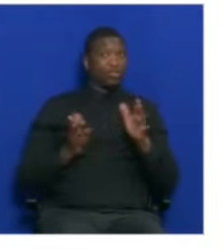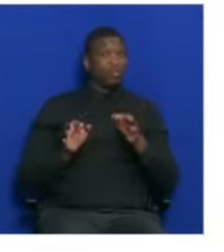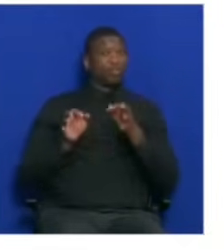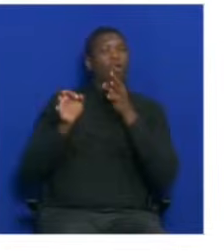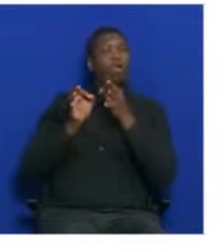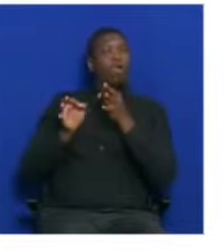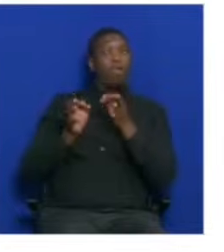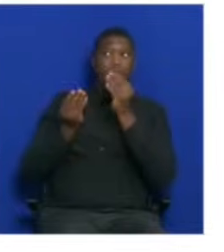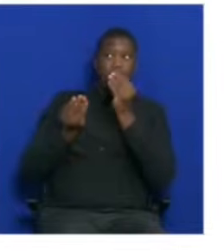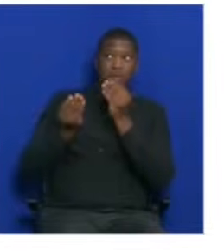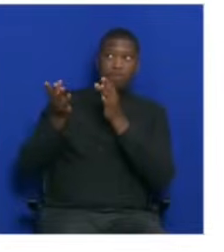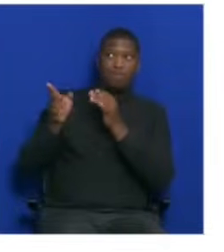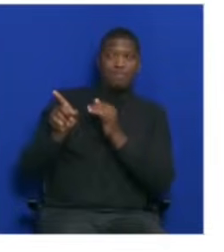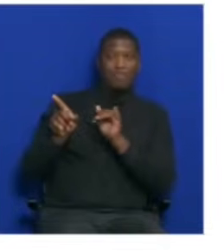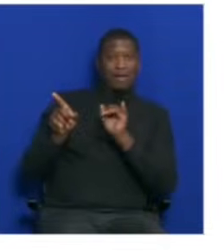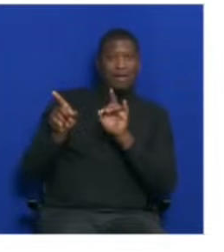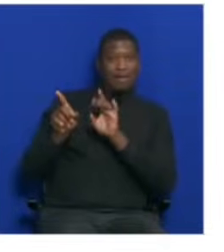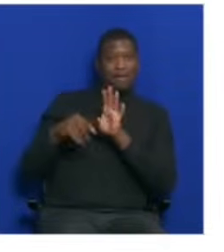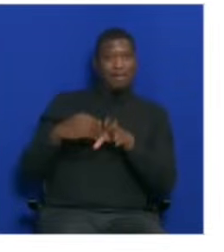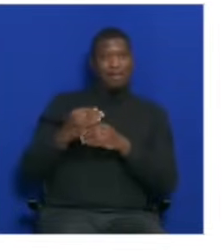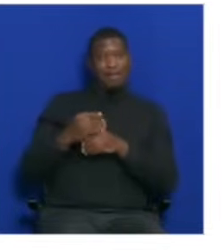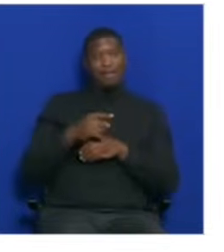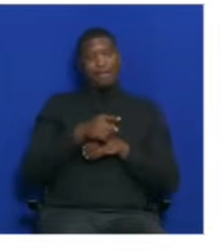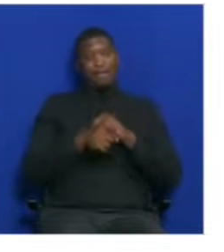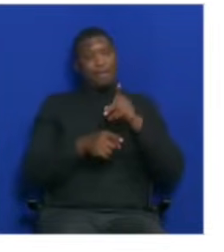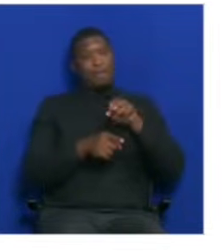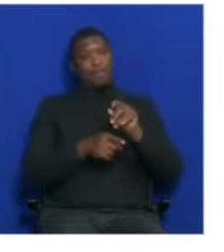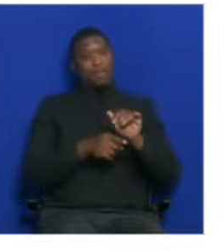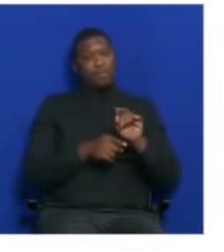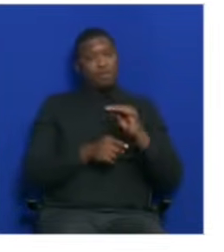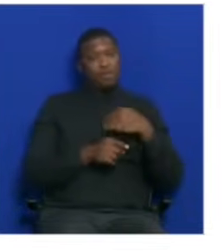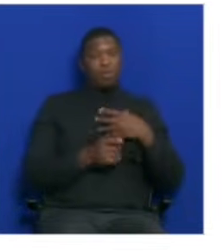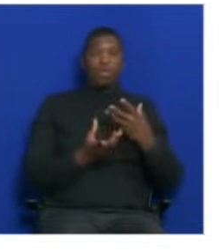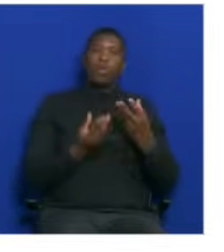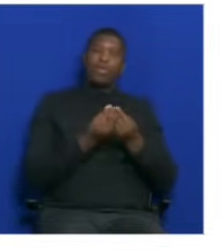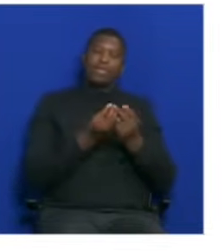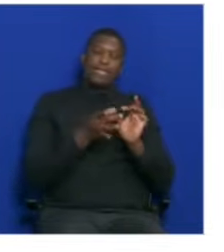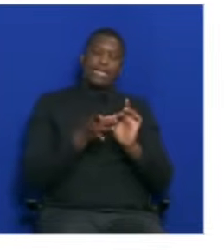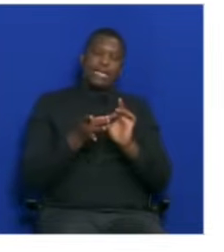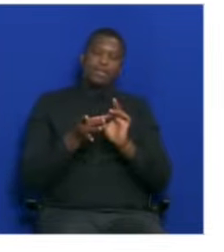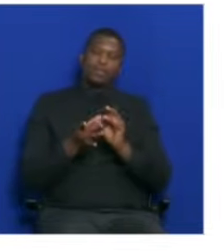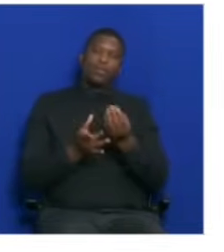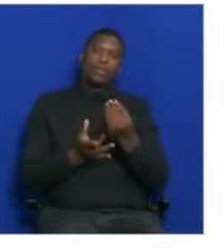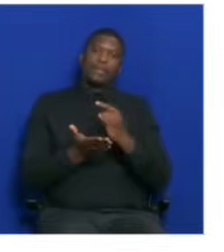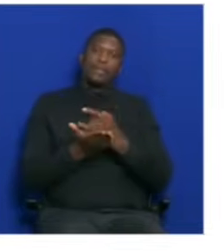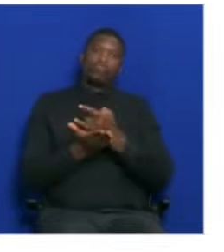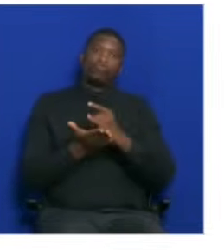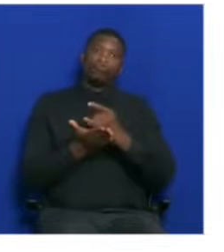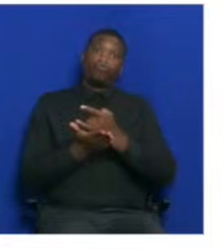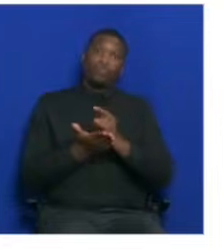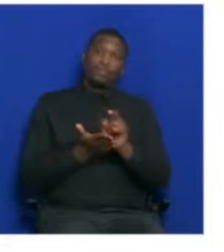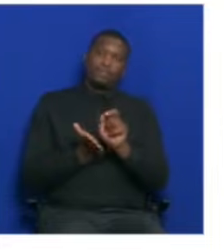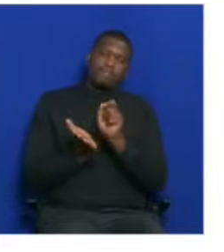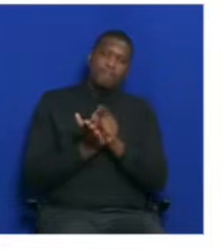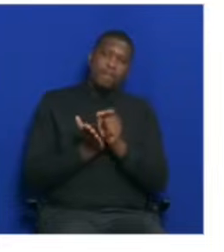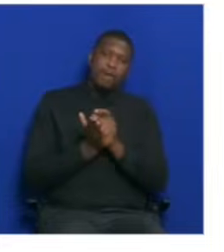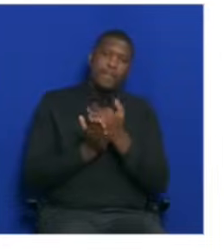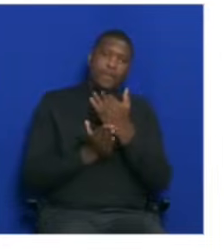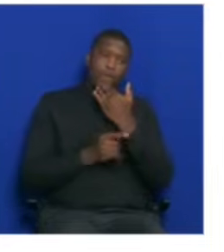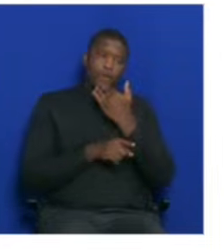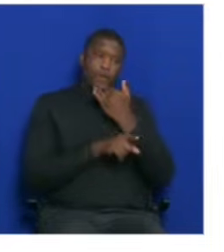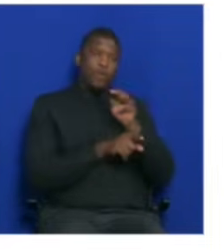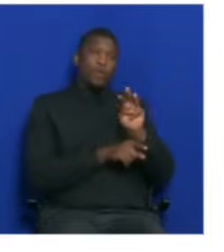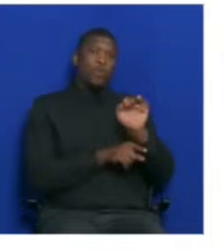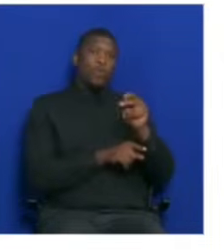links as per the charts, I think means chats, provided by White. There were discussions about the